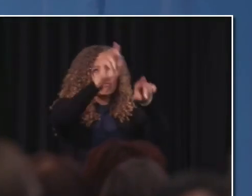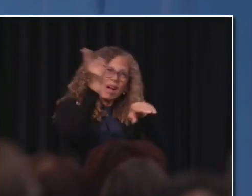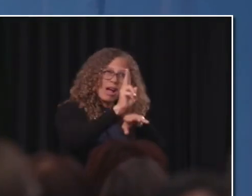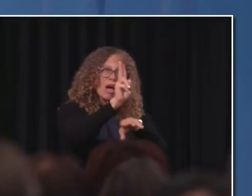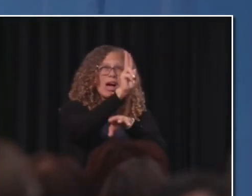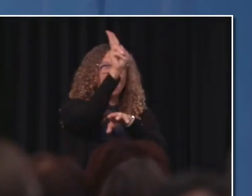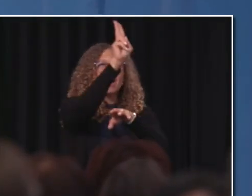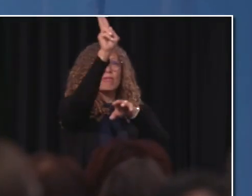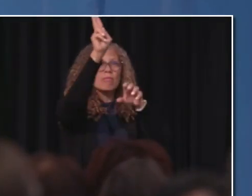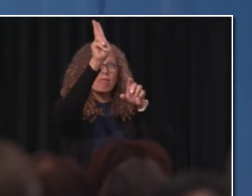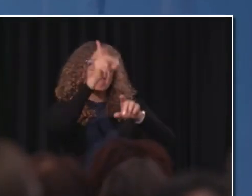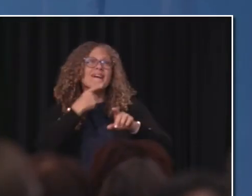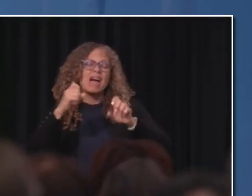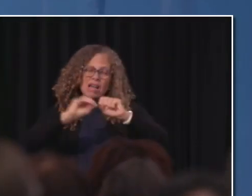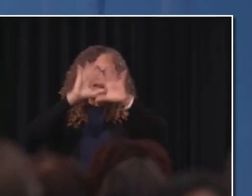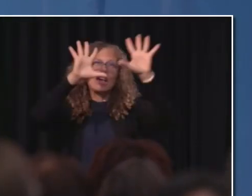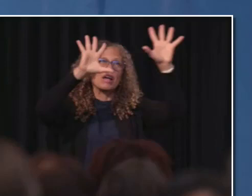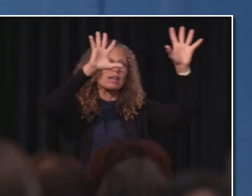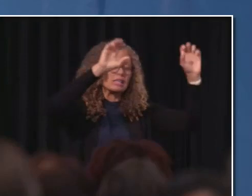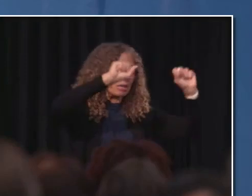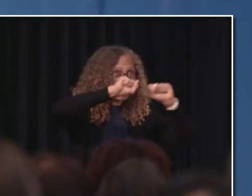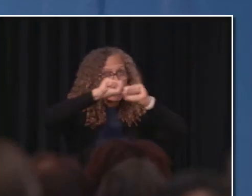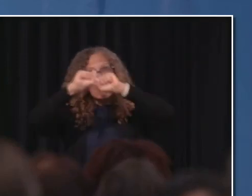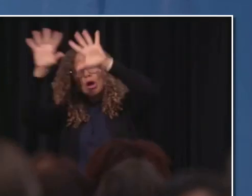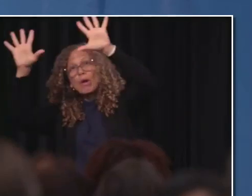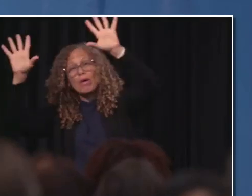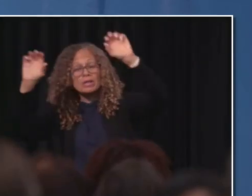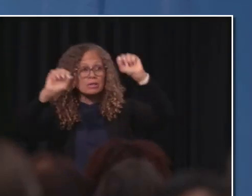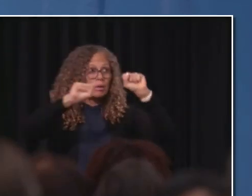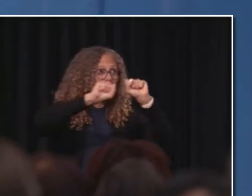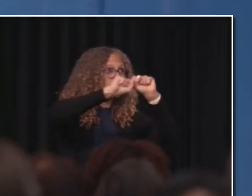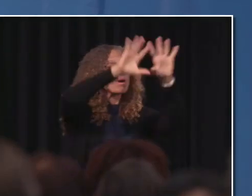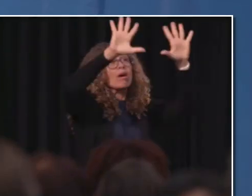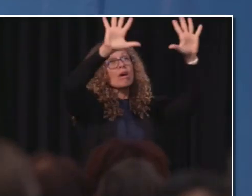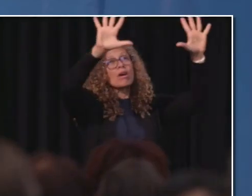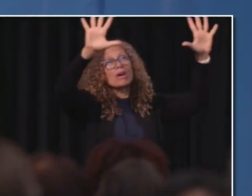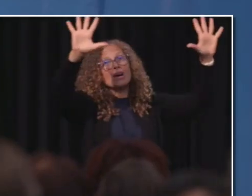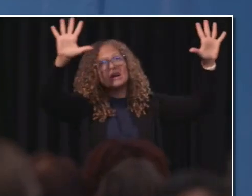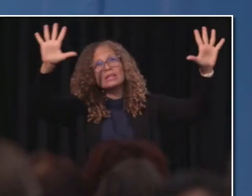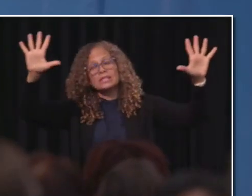rockets' red glare, the bombs